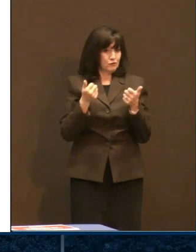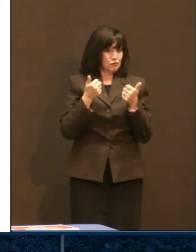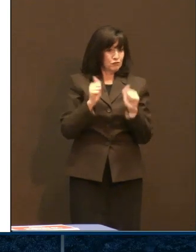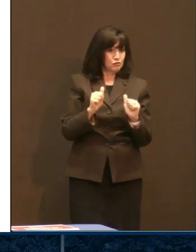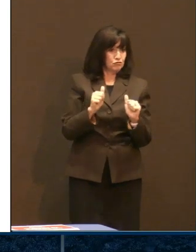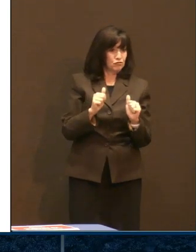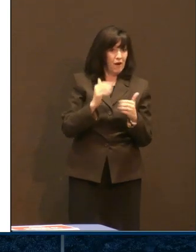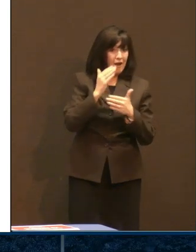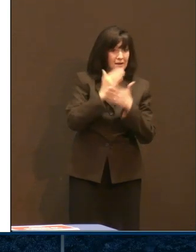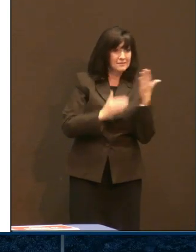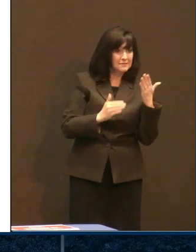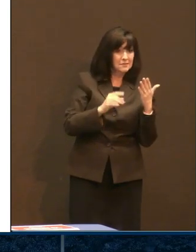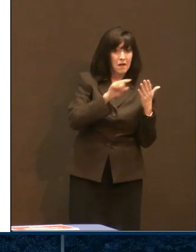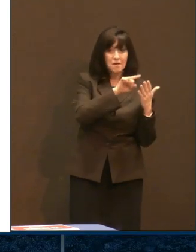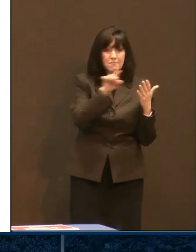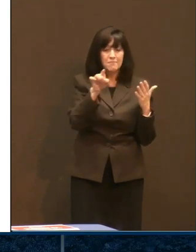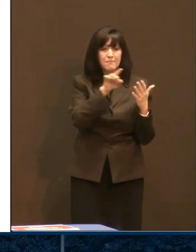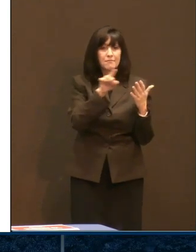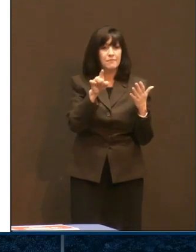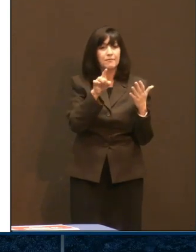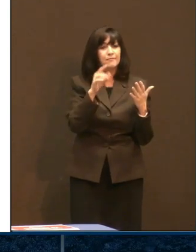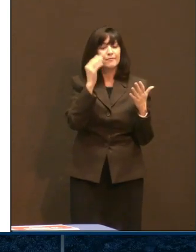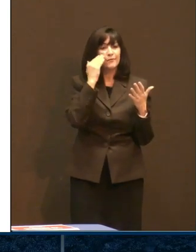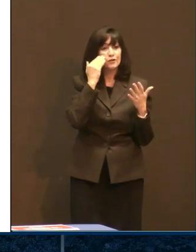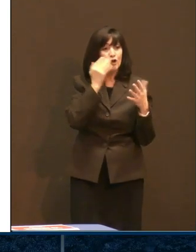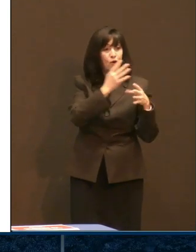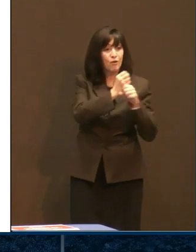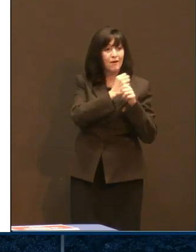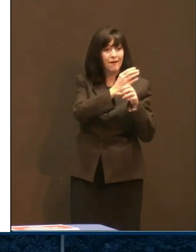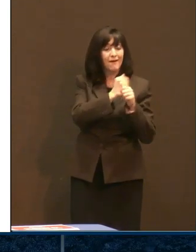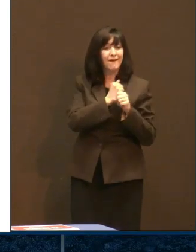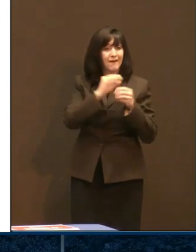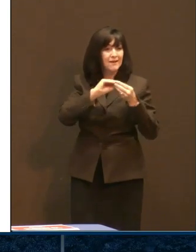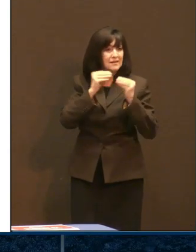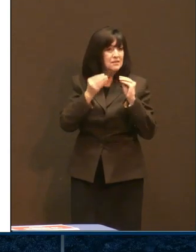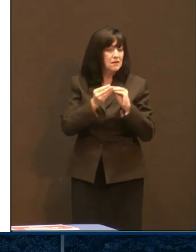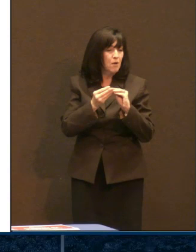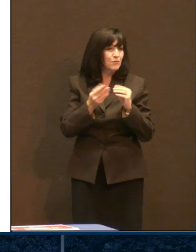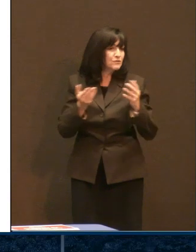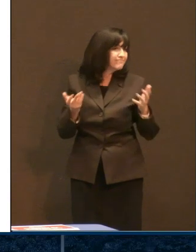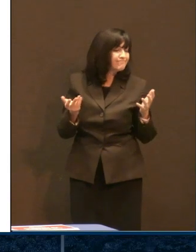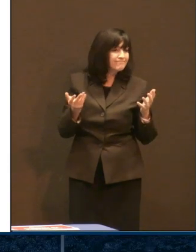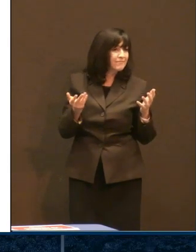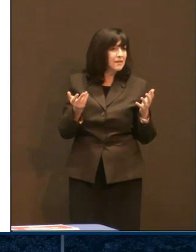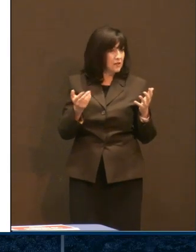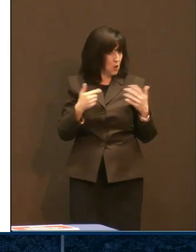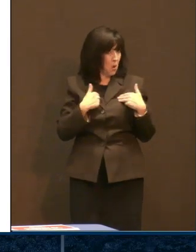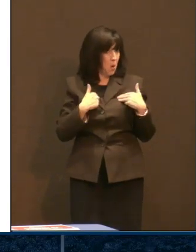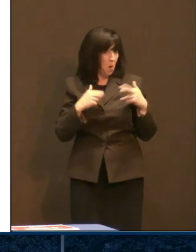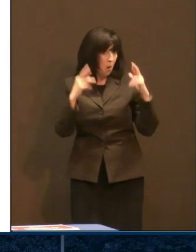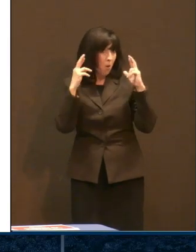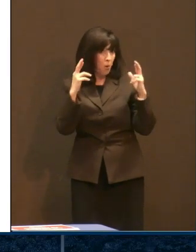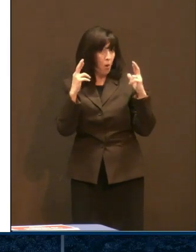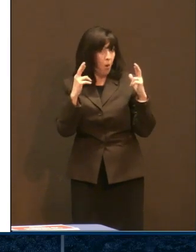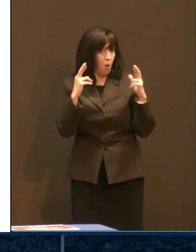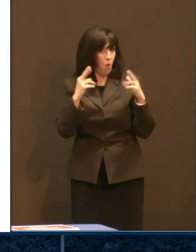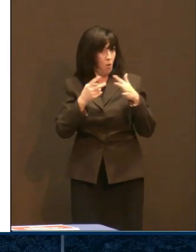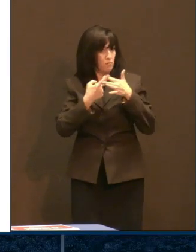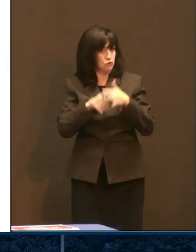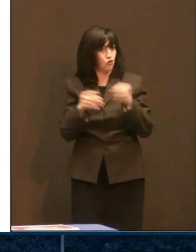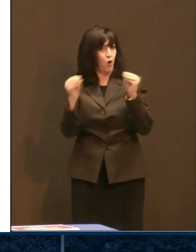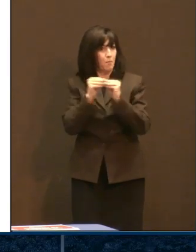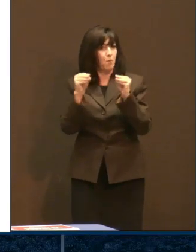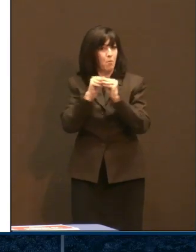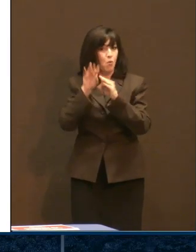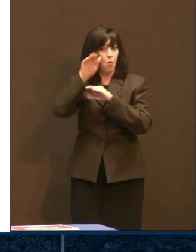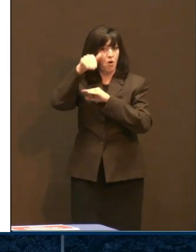of the noise, it does look pretty gradual, and we're at the point, I hope, where we're going to start turning down. In the meantime, we're going to get